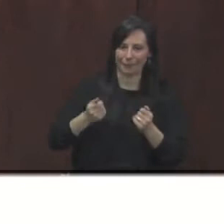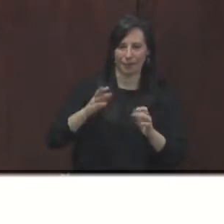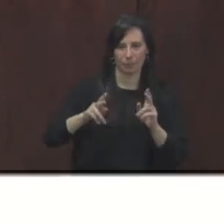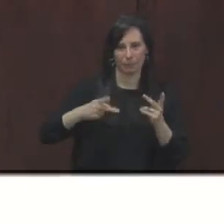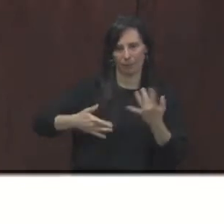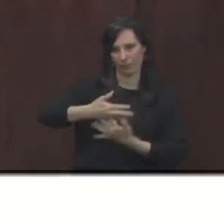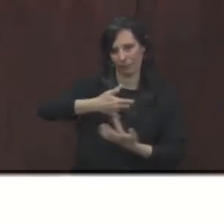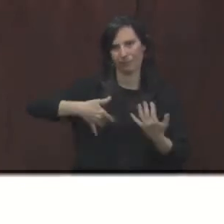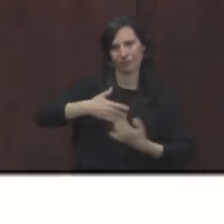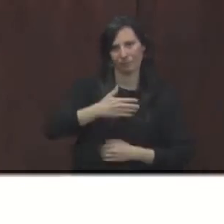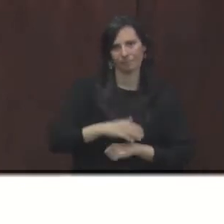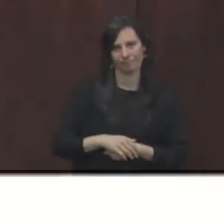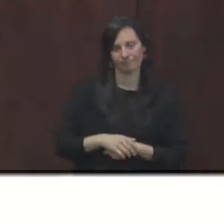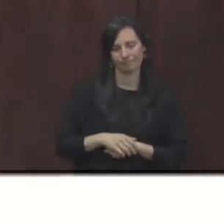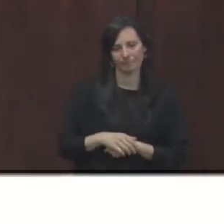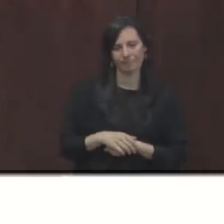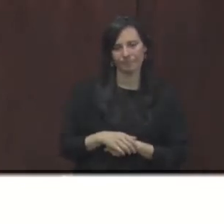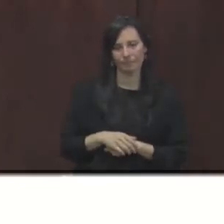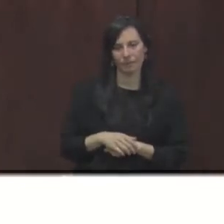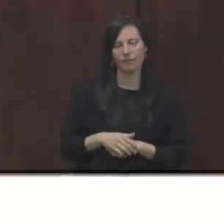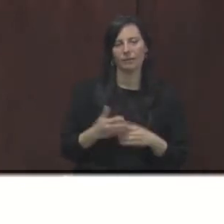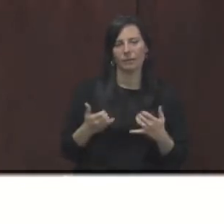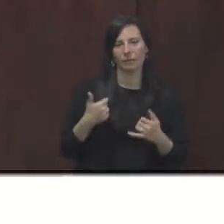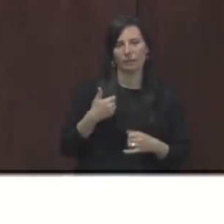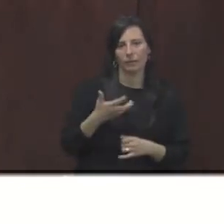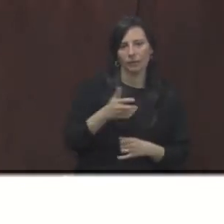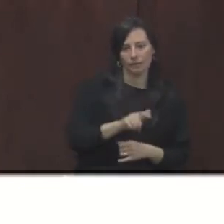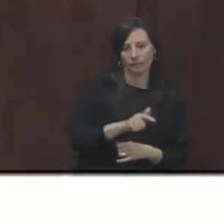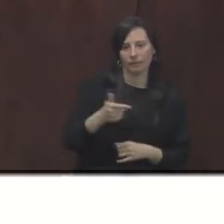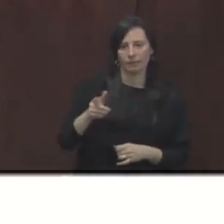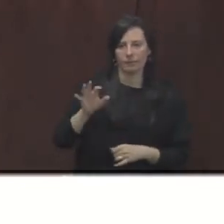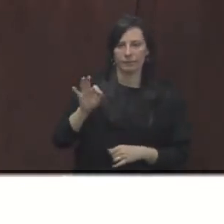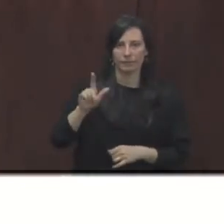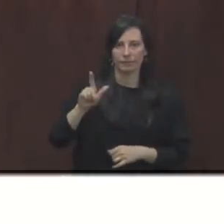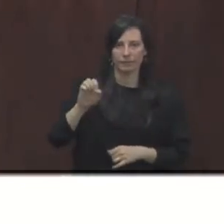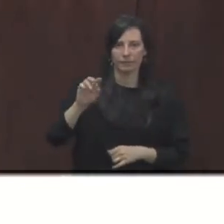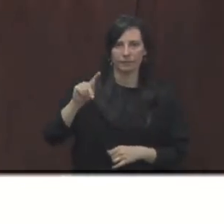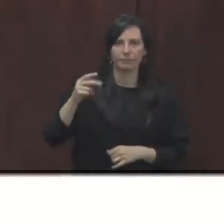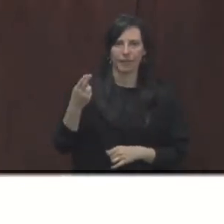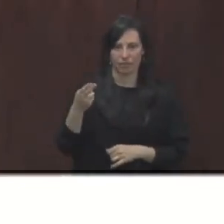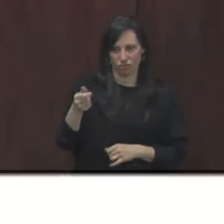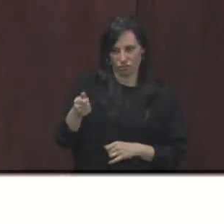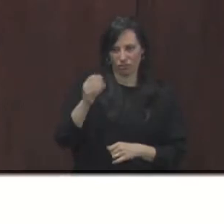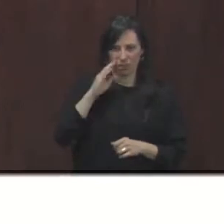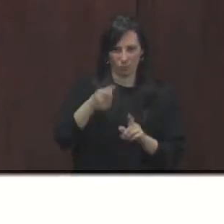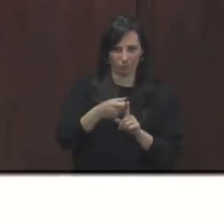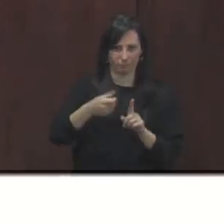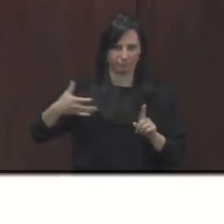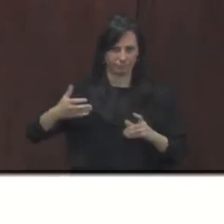Fletch, who's going to go over our local vaccine rollout.